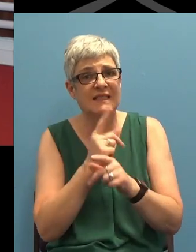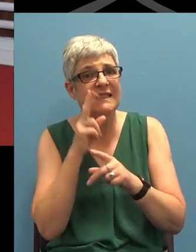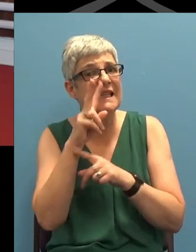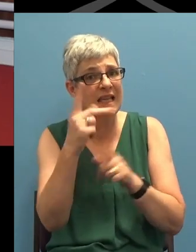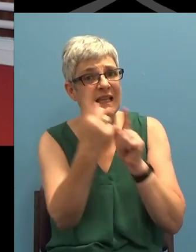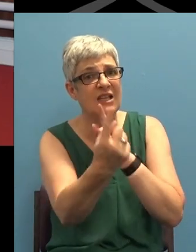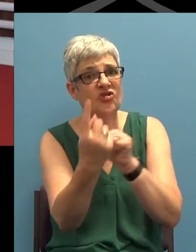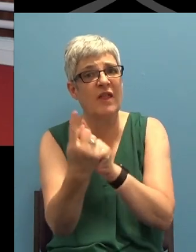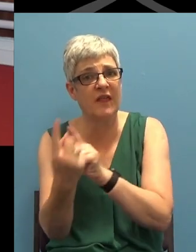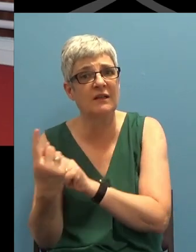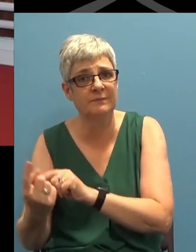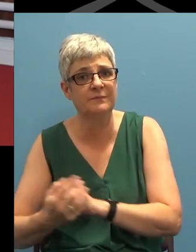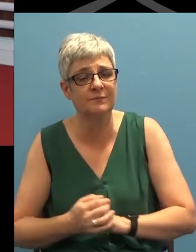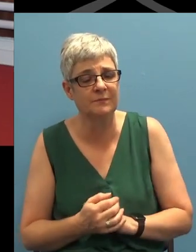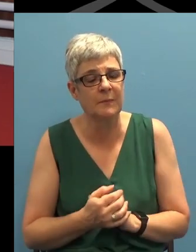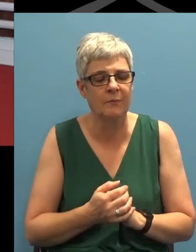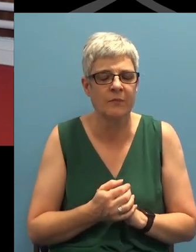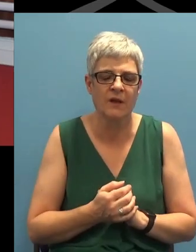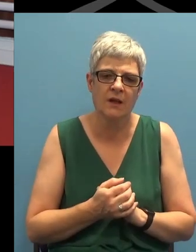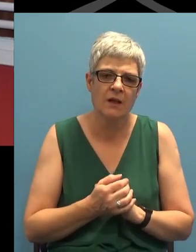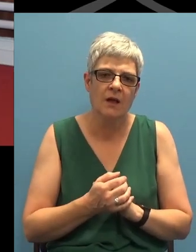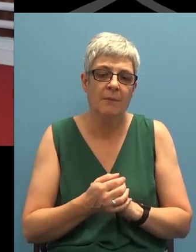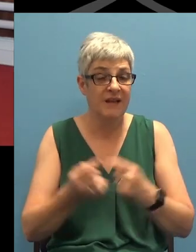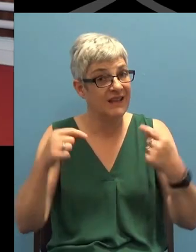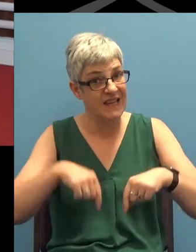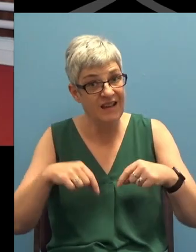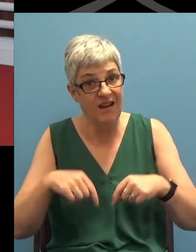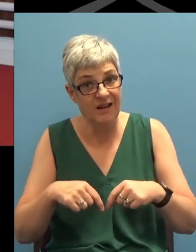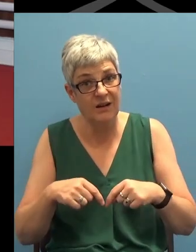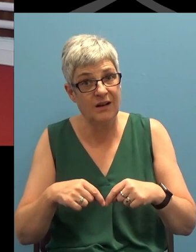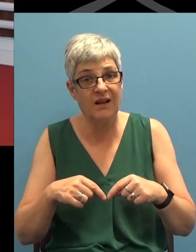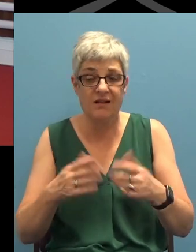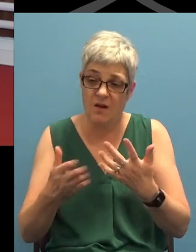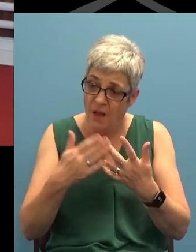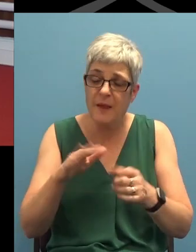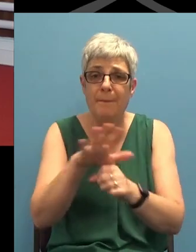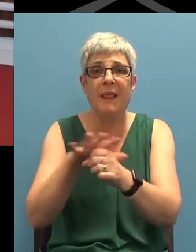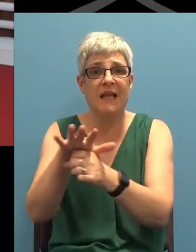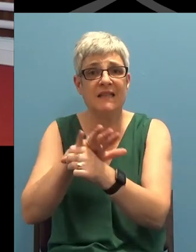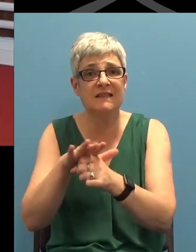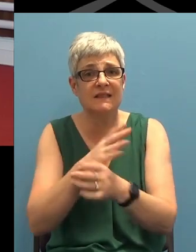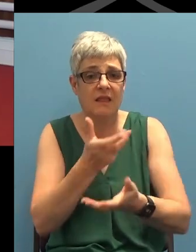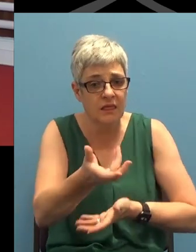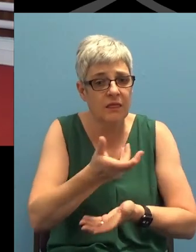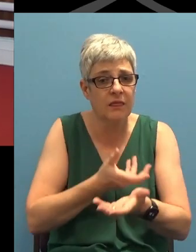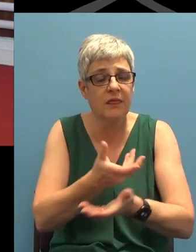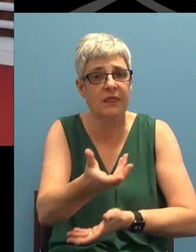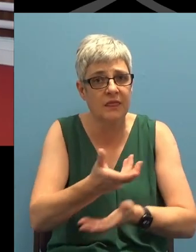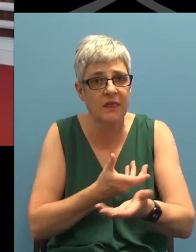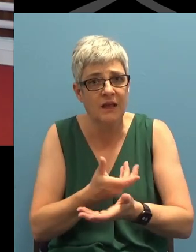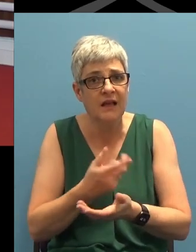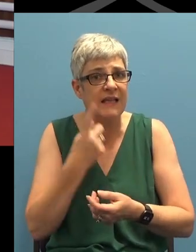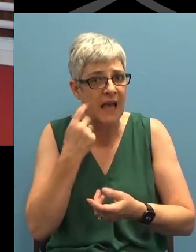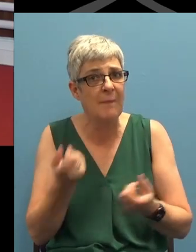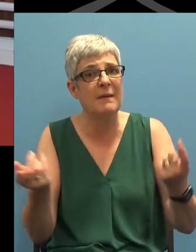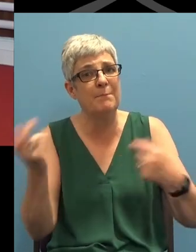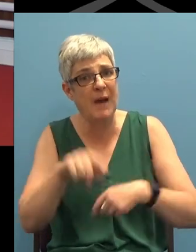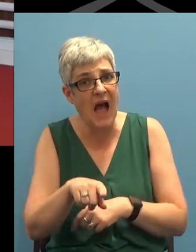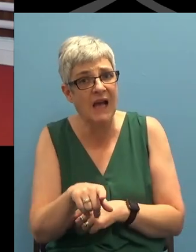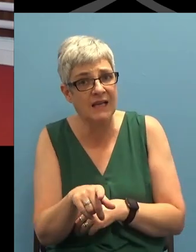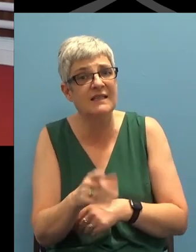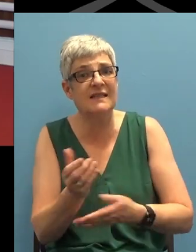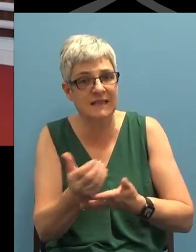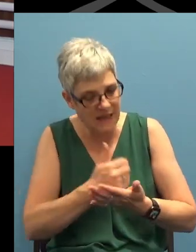another. But not just here, but elsewhere, there's been a lot of discussion about whether we can be back and be back safely. And a lot of